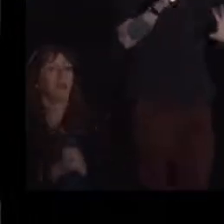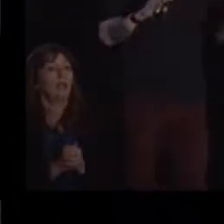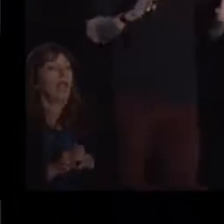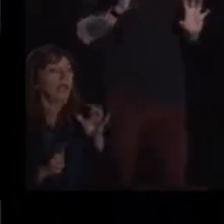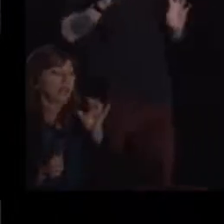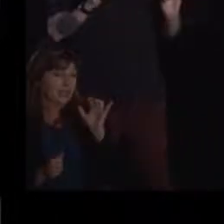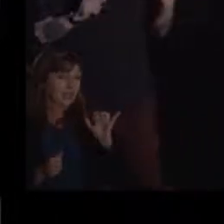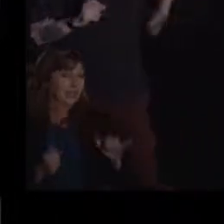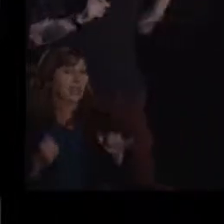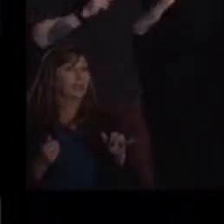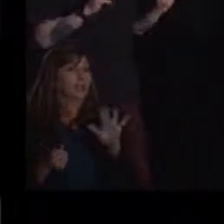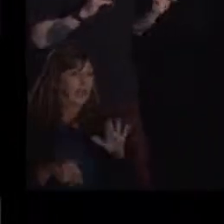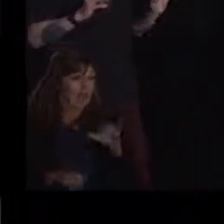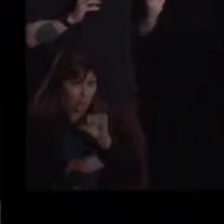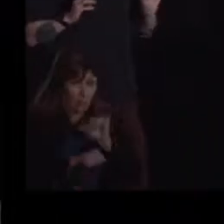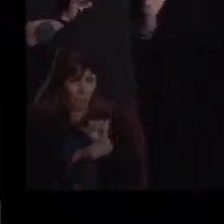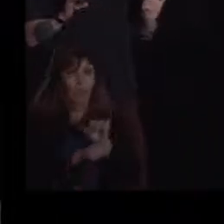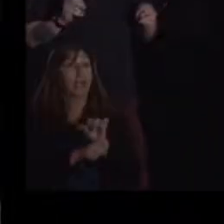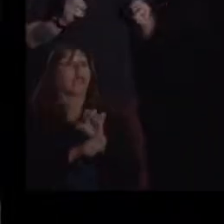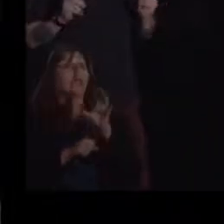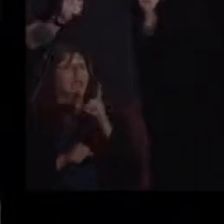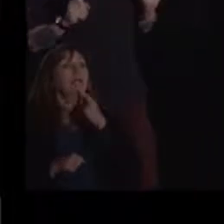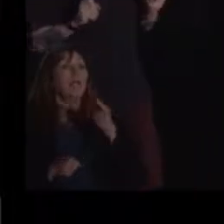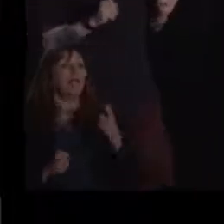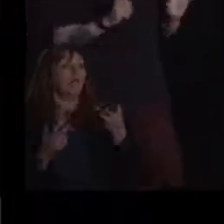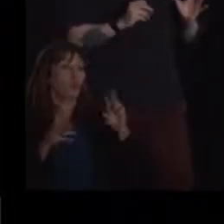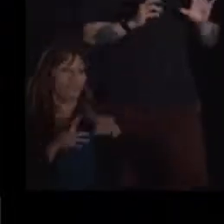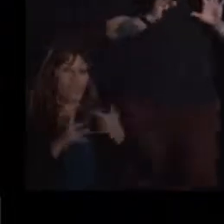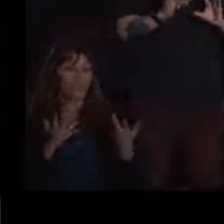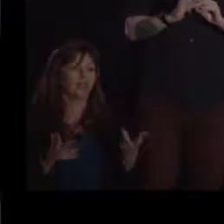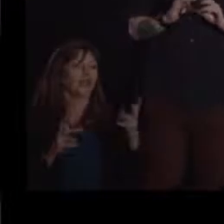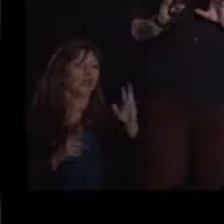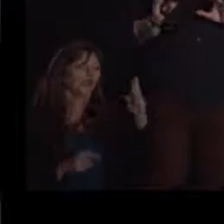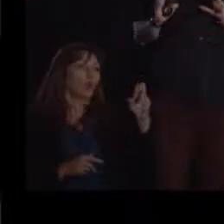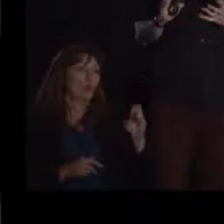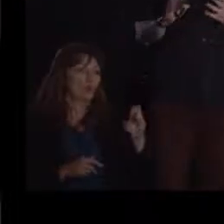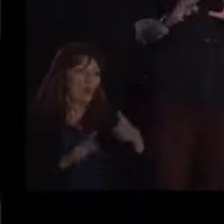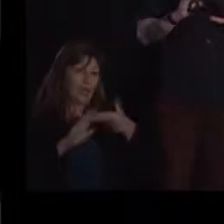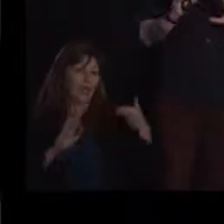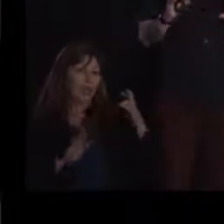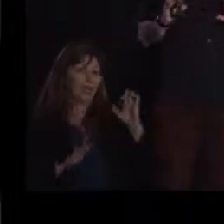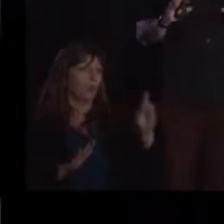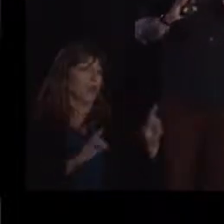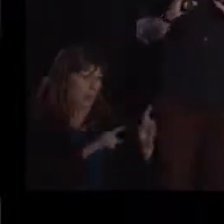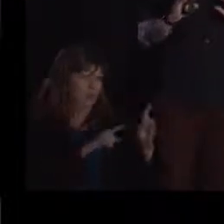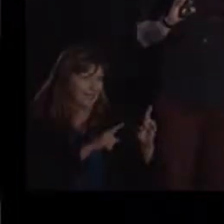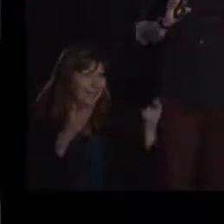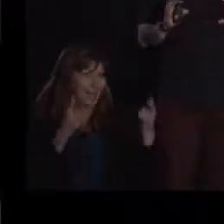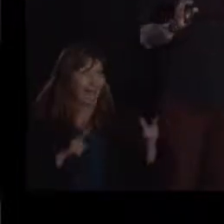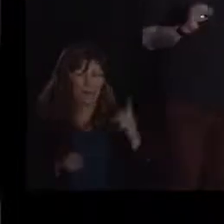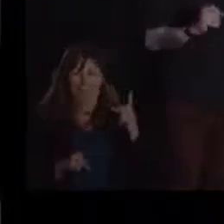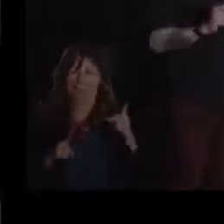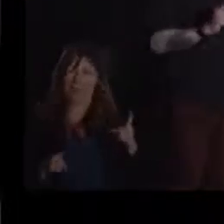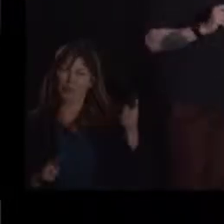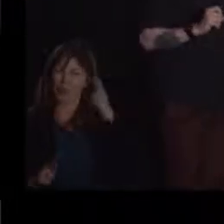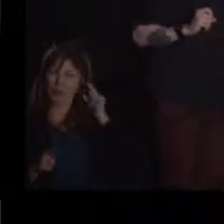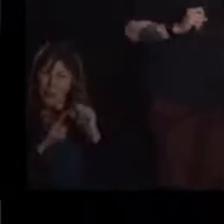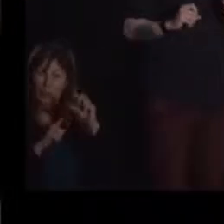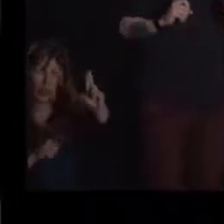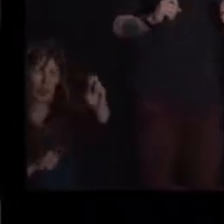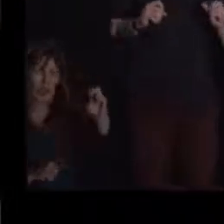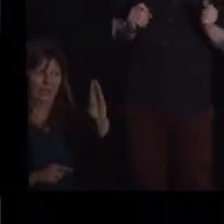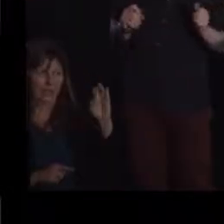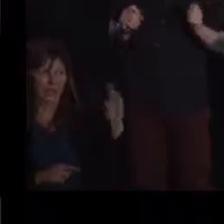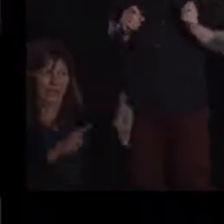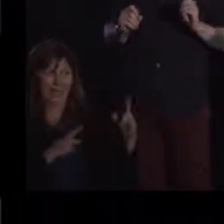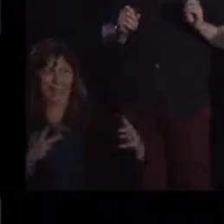And then that rolled into the words of rebrand. Now, everyone was a little bit scared at work to say the word rebrand,